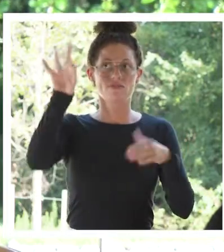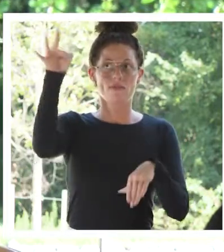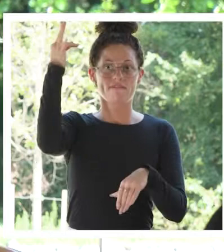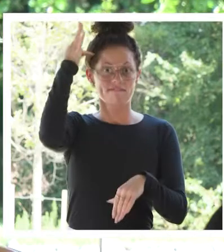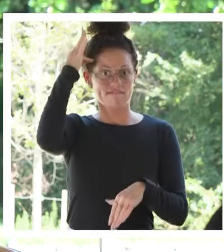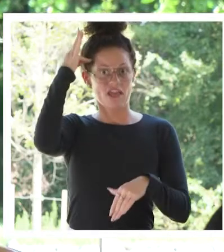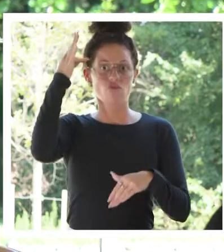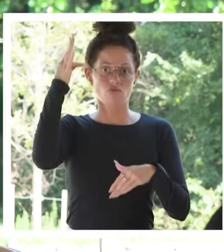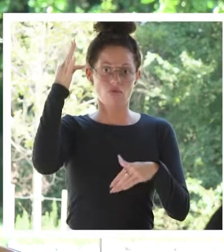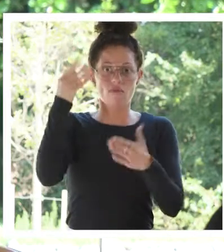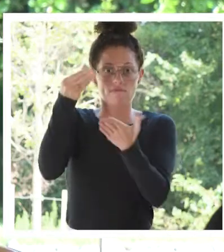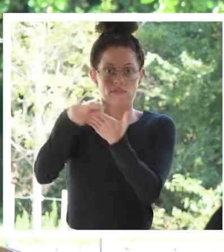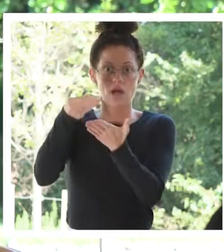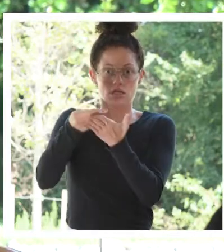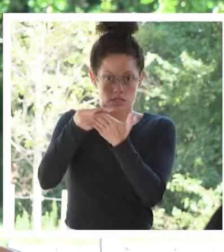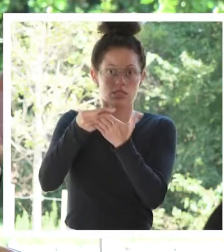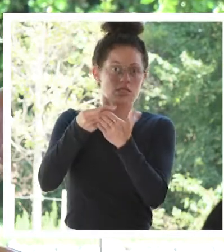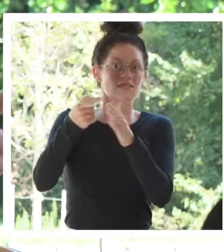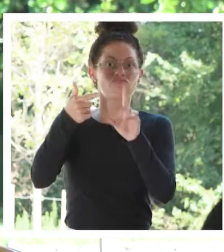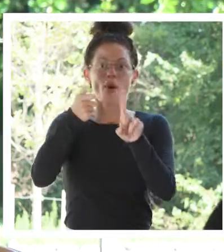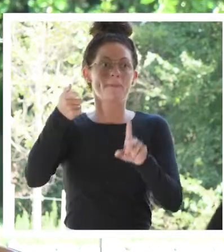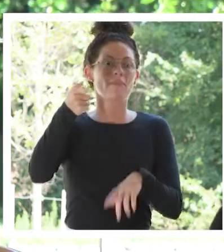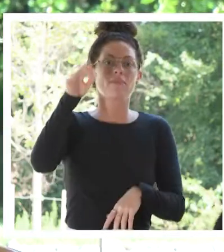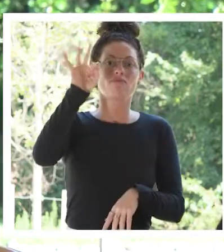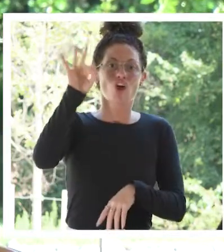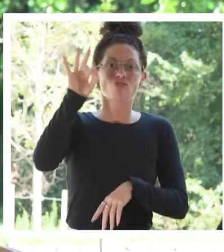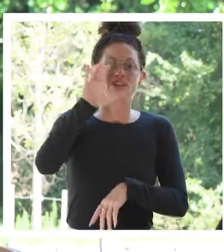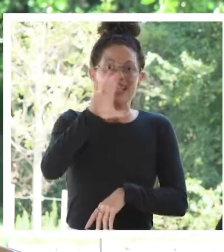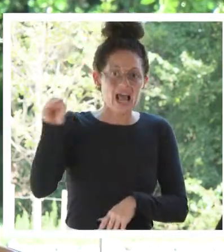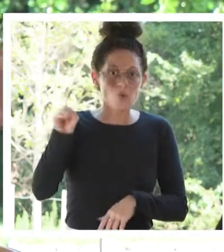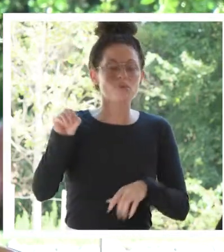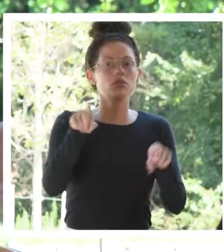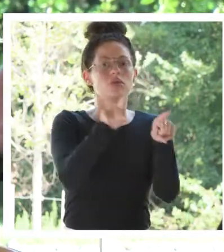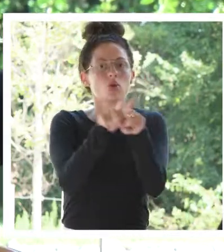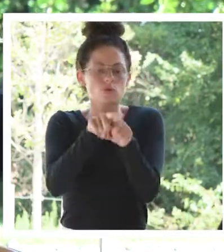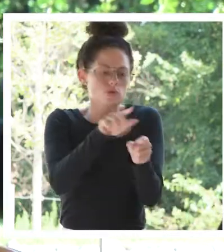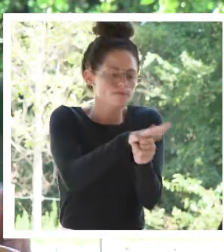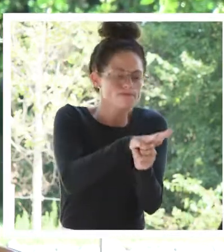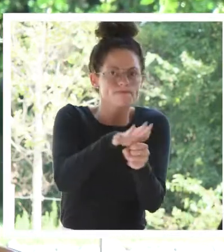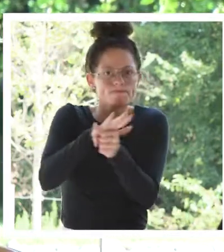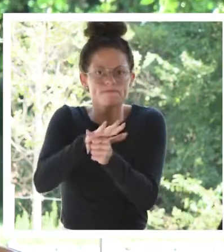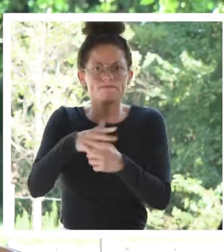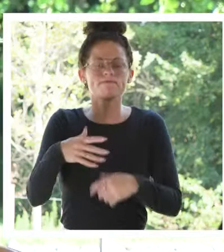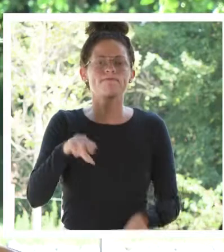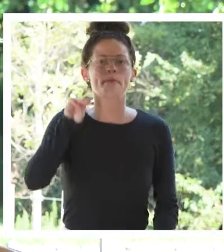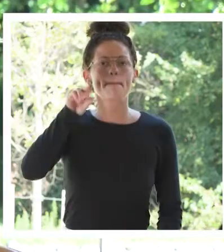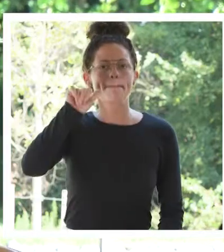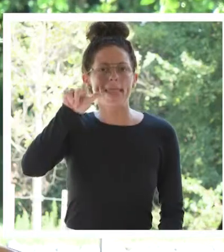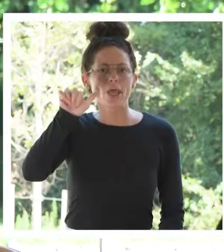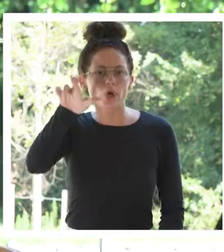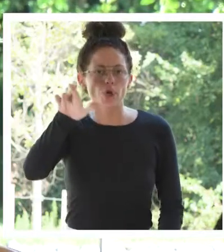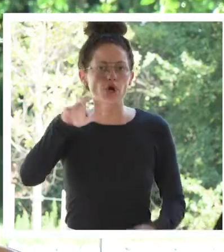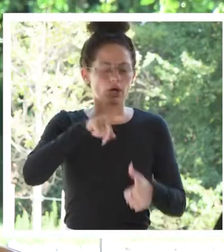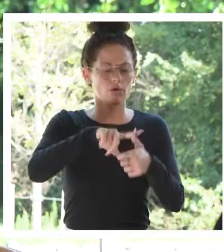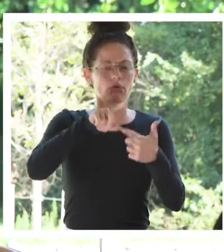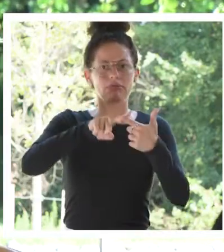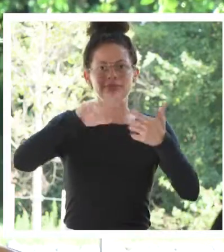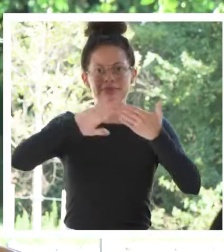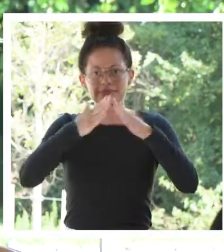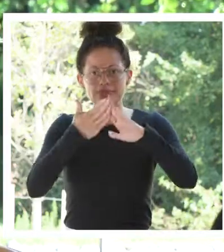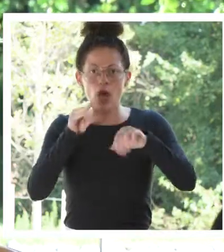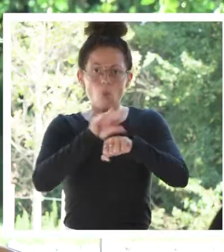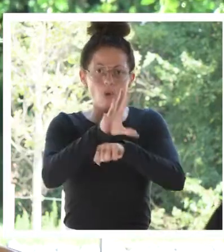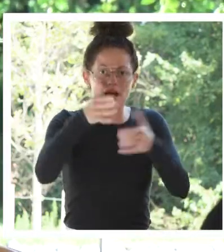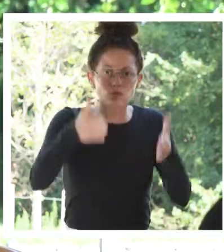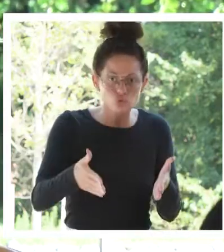American Rescue Plan to the county and municipalities in the county, the mayors and the town councils, who worked to make sure that they